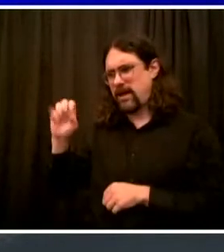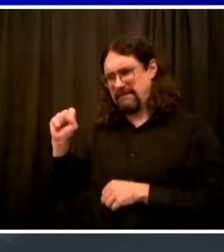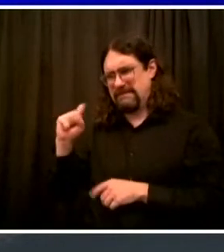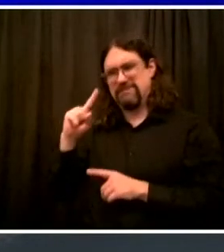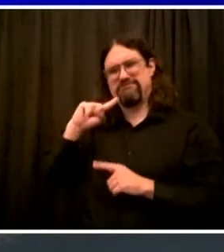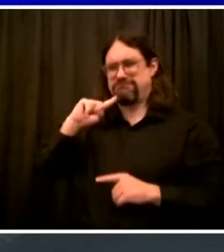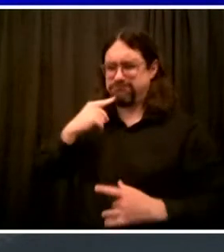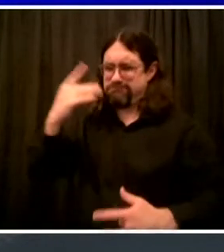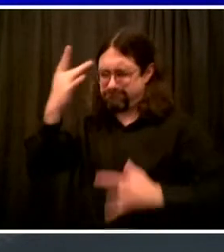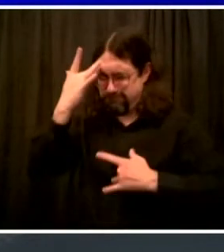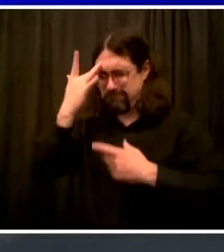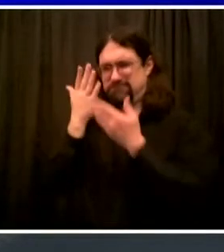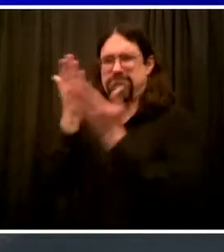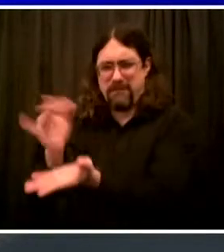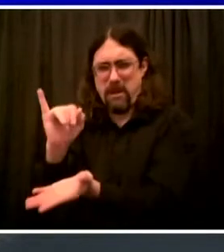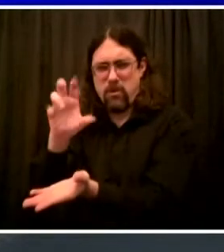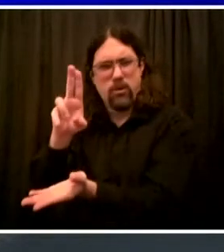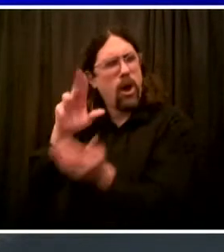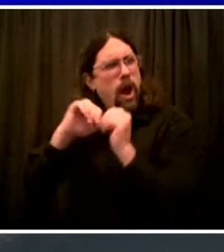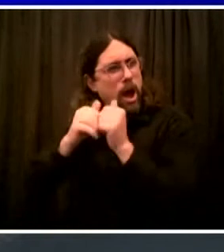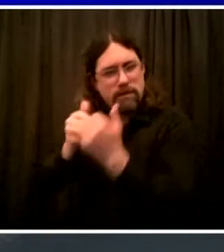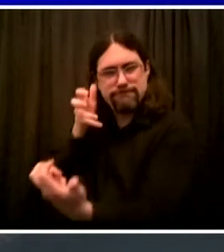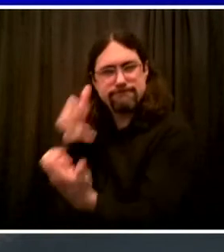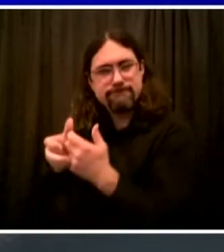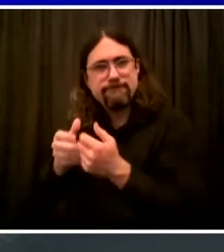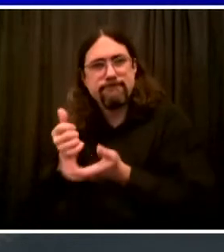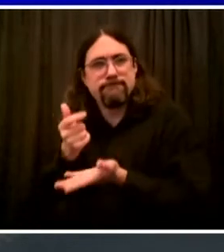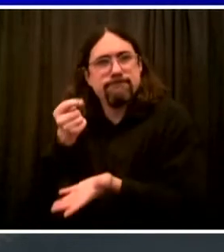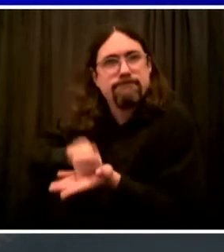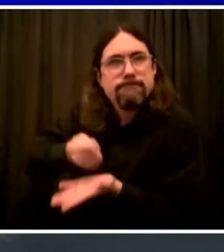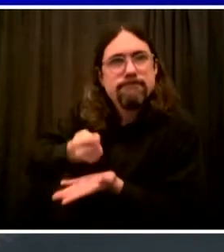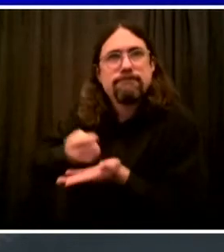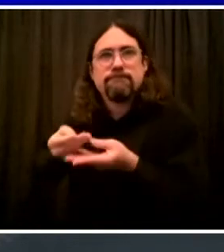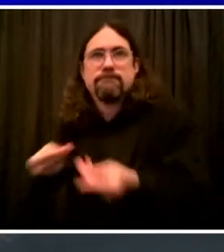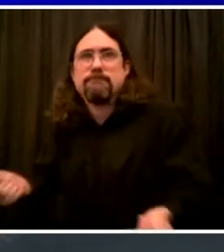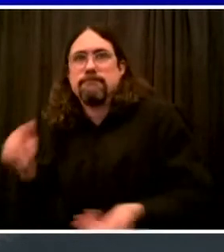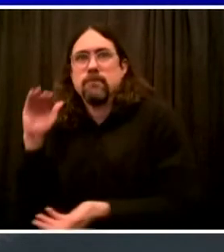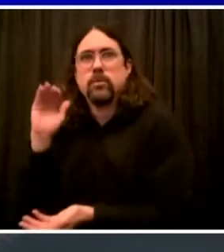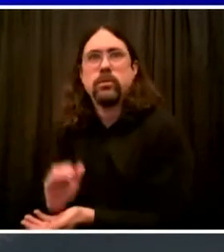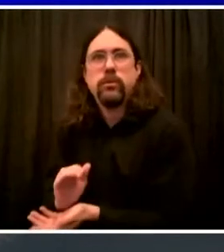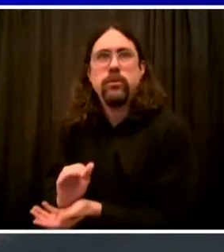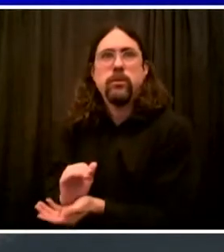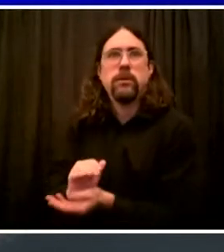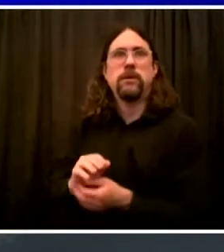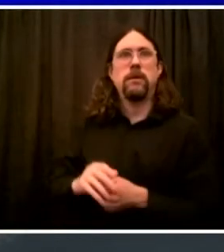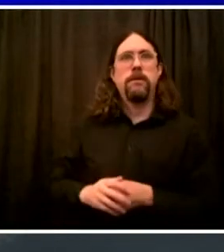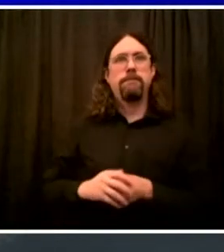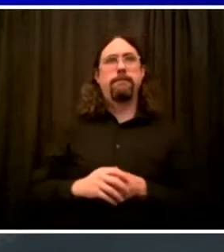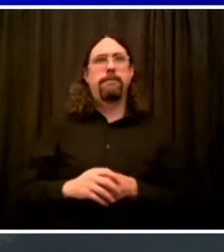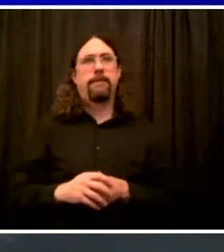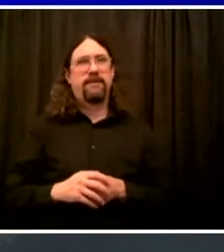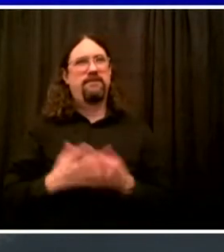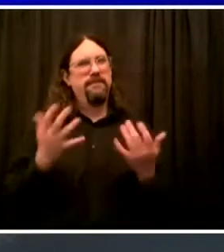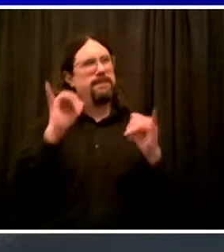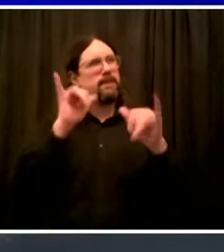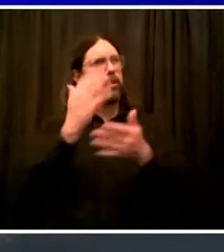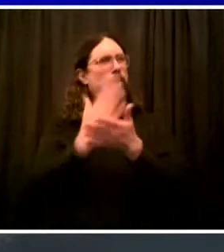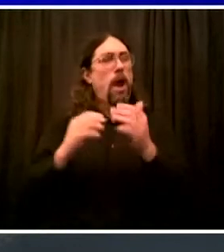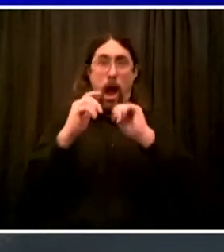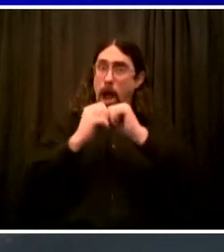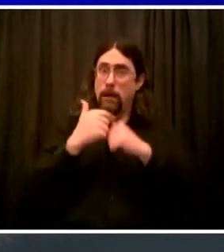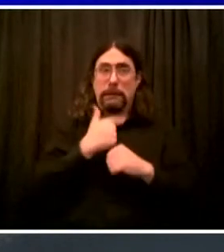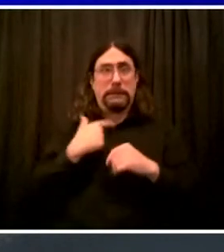children. And then every day going forward, the health department epidemiologists will reach out to all 23 pediatric